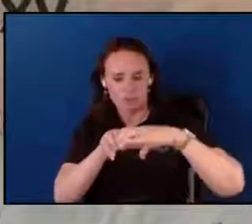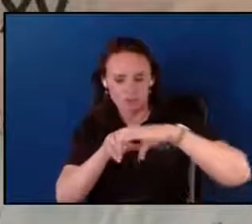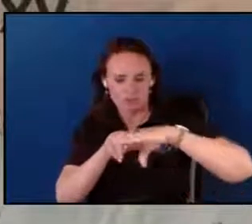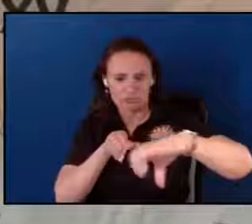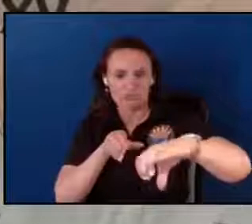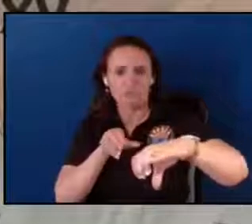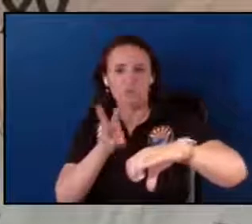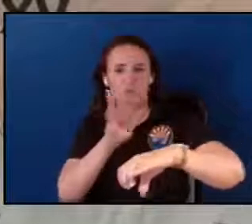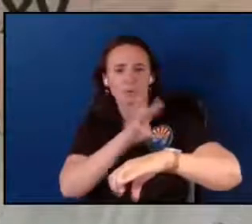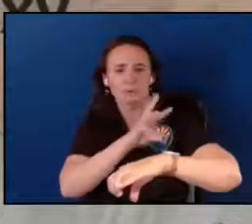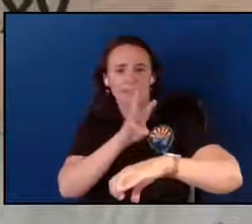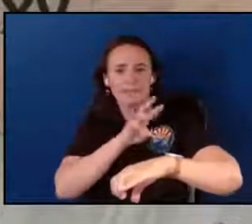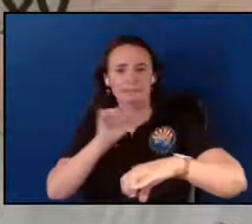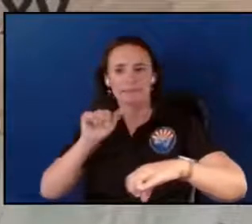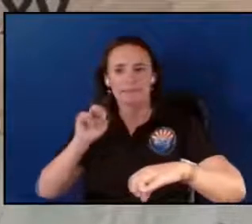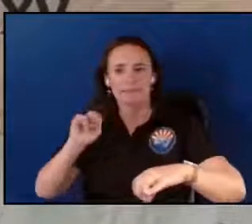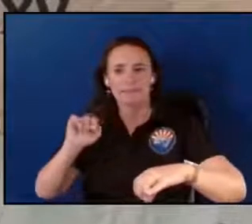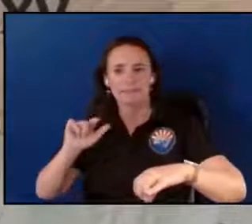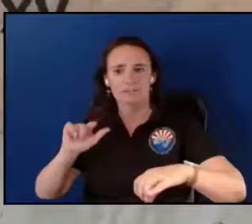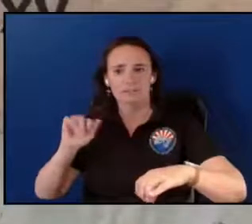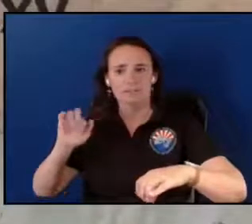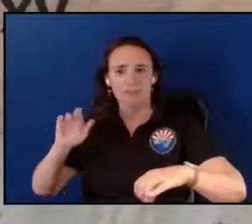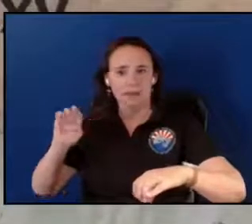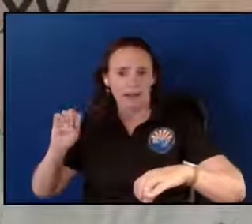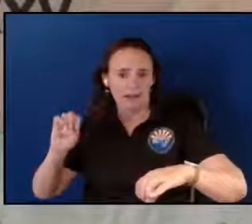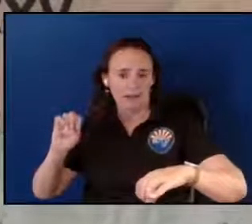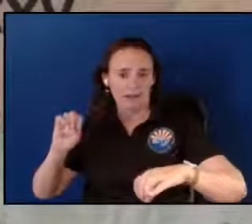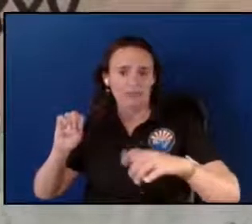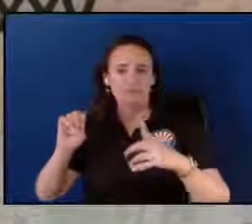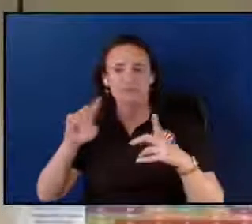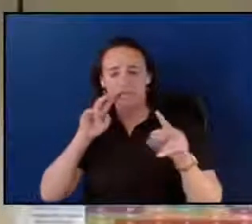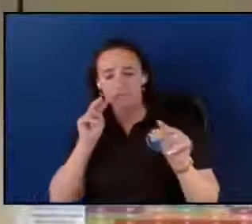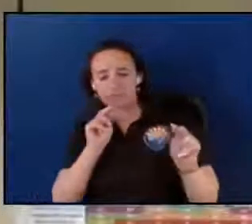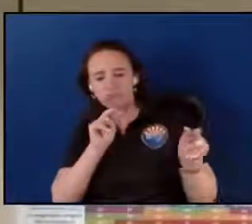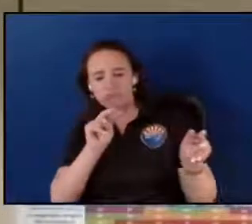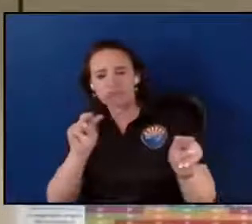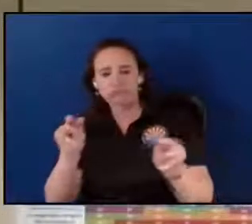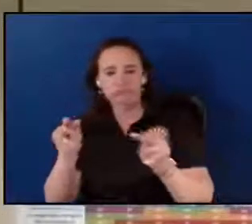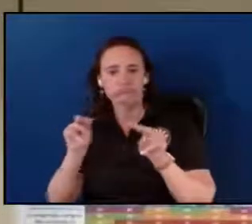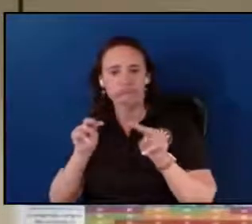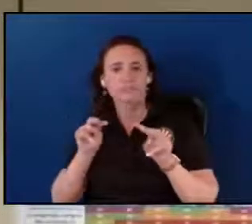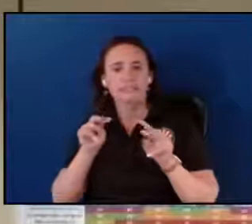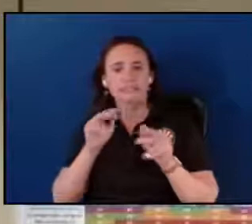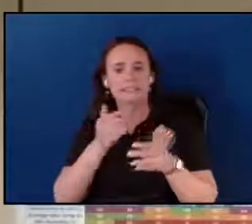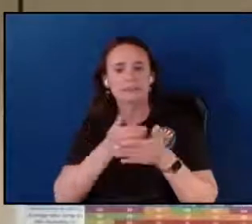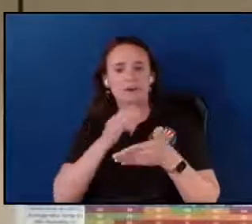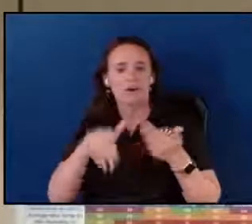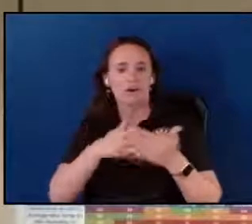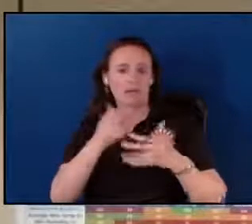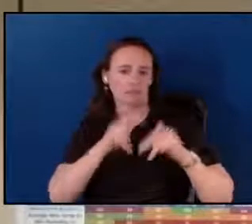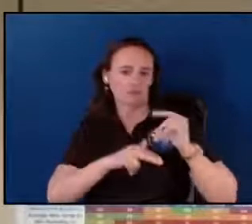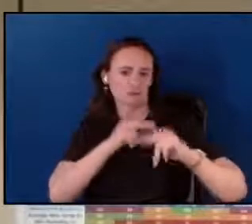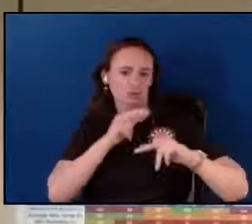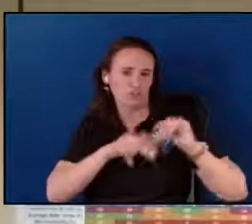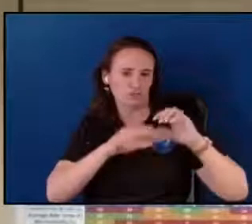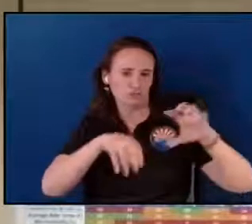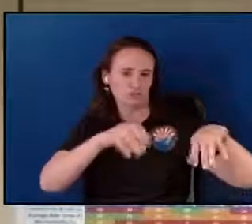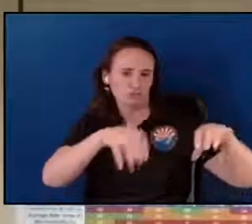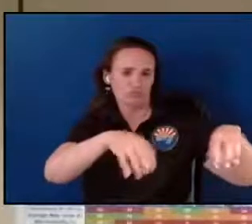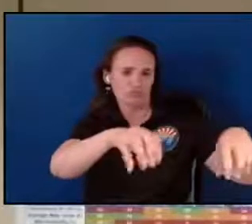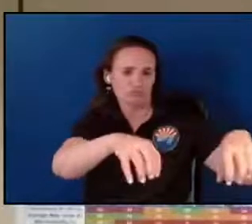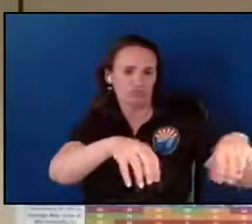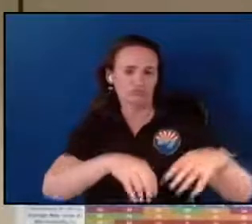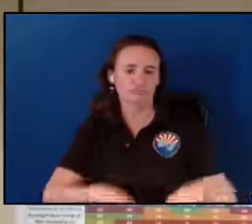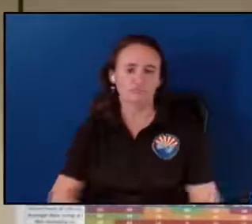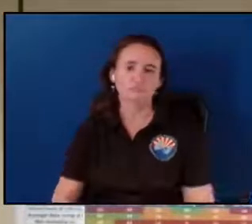Fire. And again, the crews continue to monitor around all the structures to the east here.